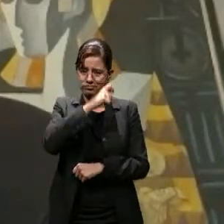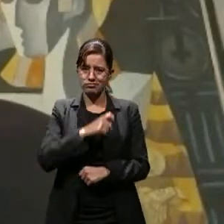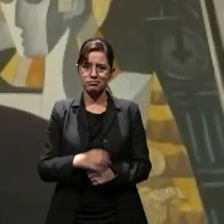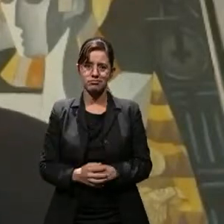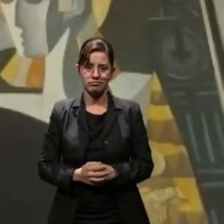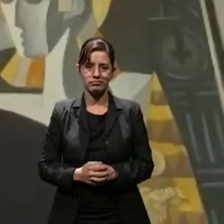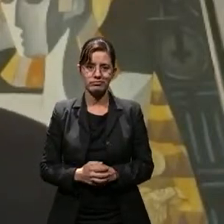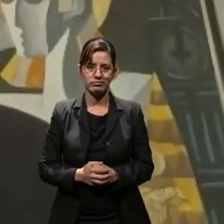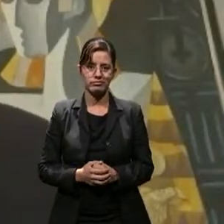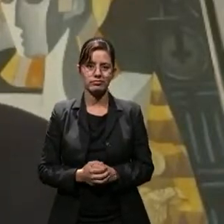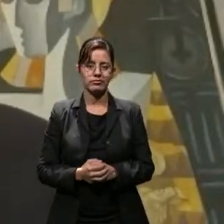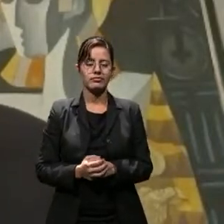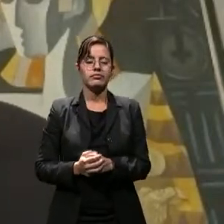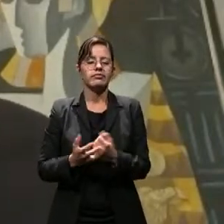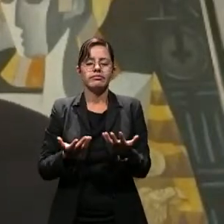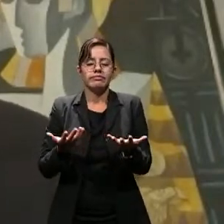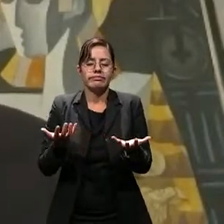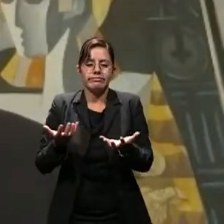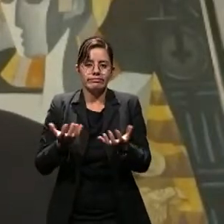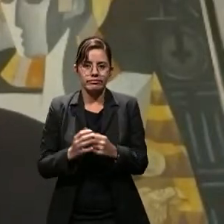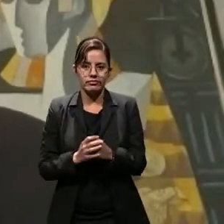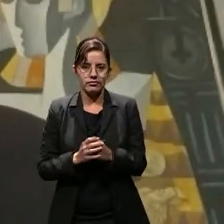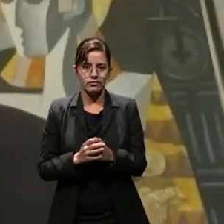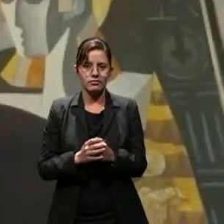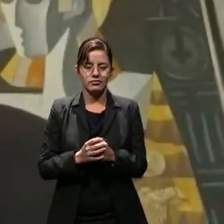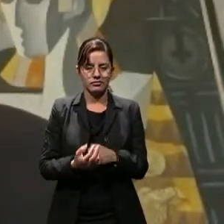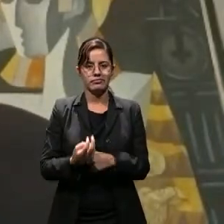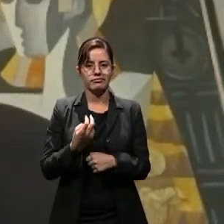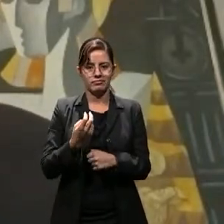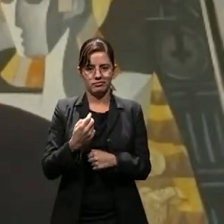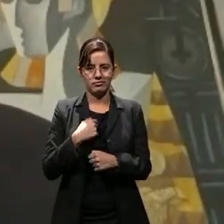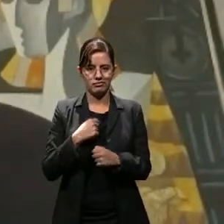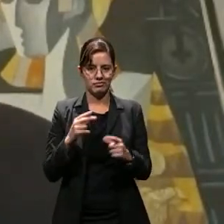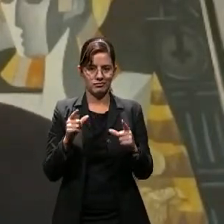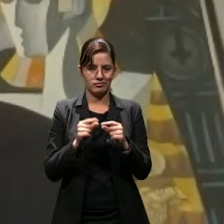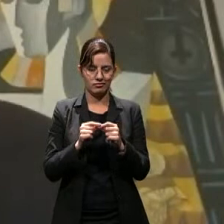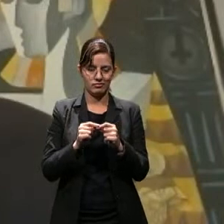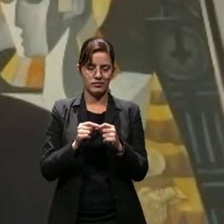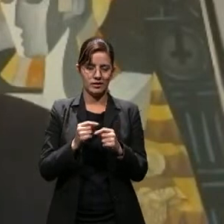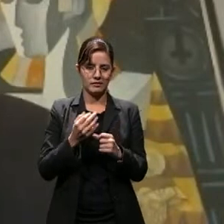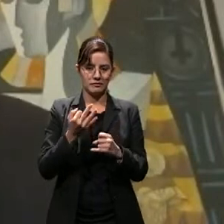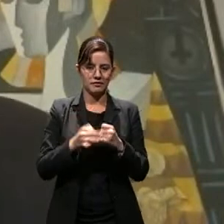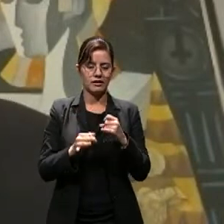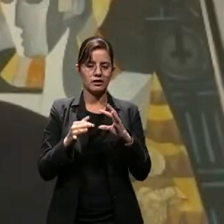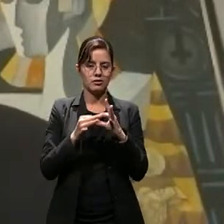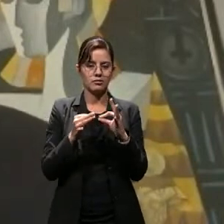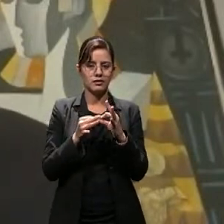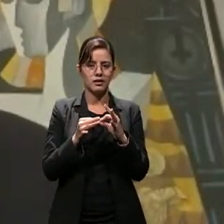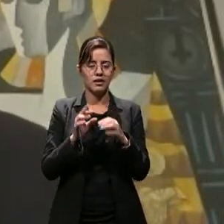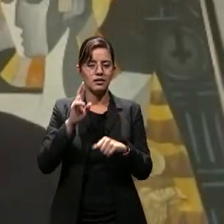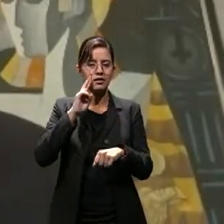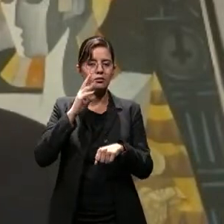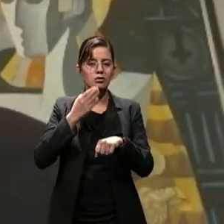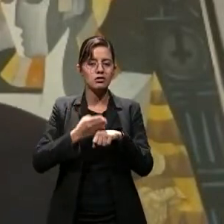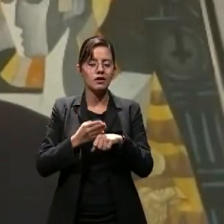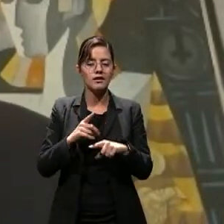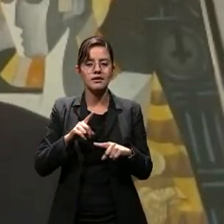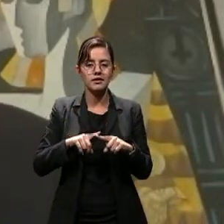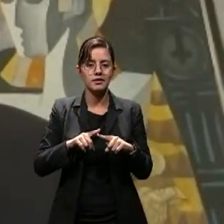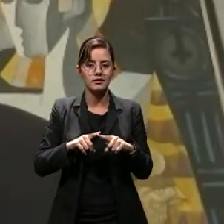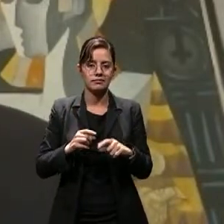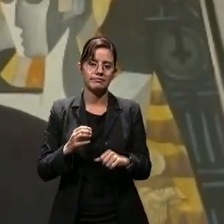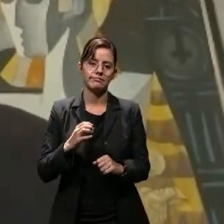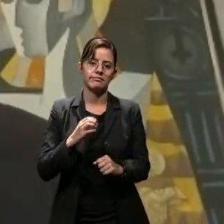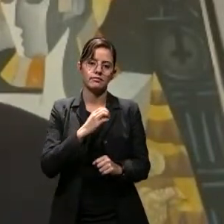What can we do? And I'm going to talk about the other two responsible parties. You have